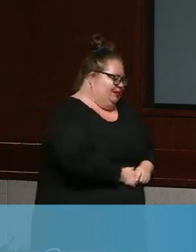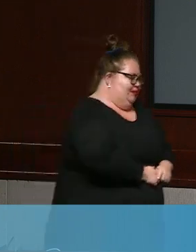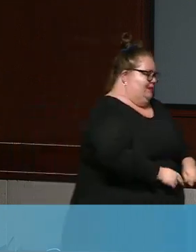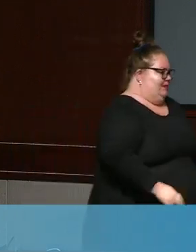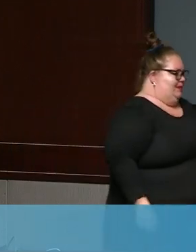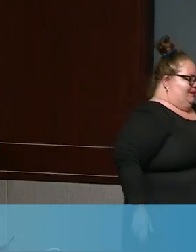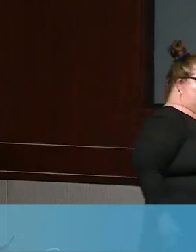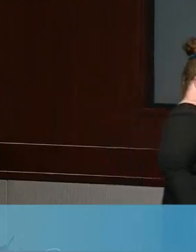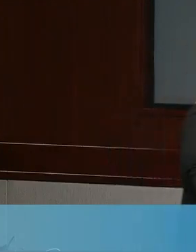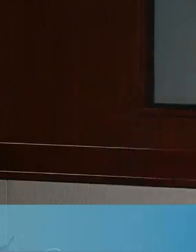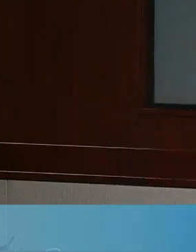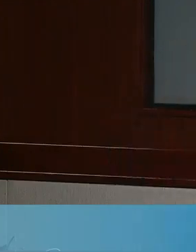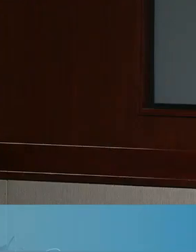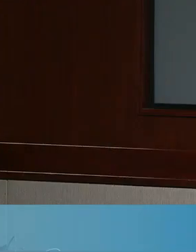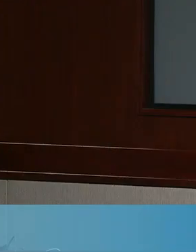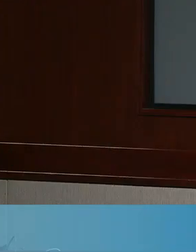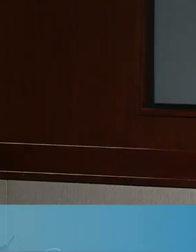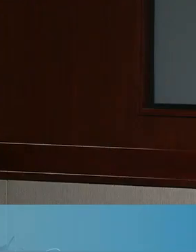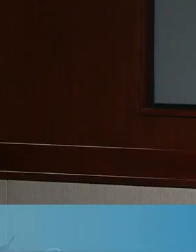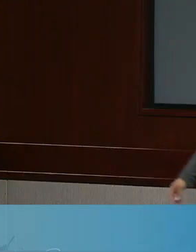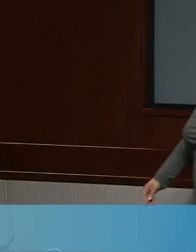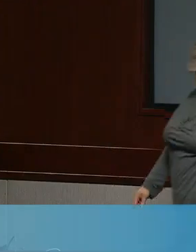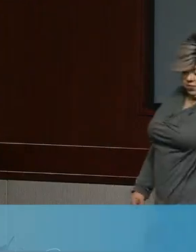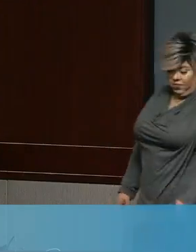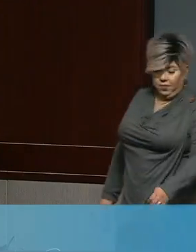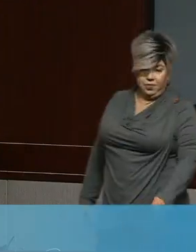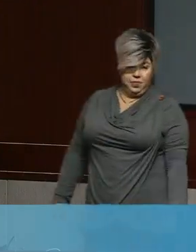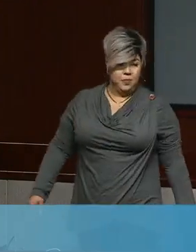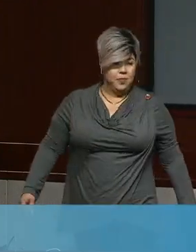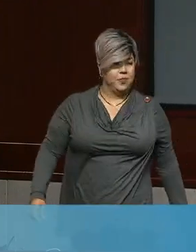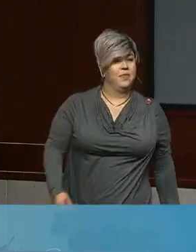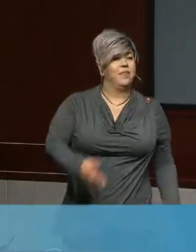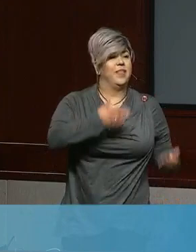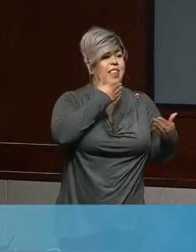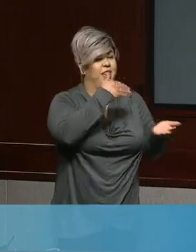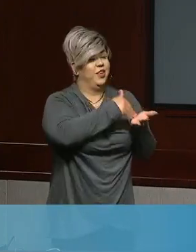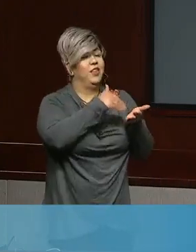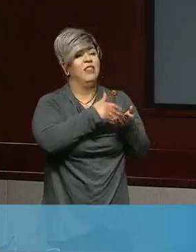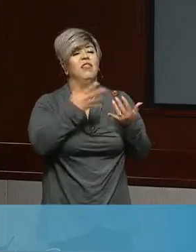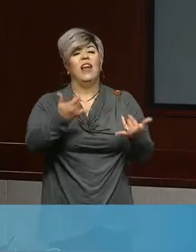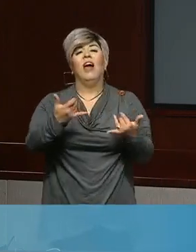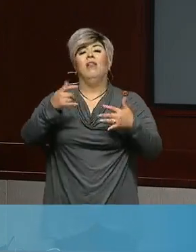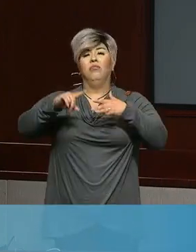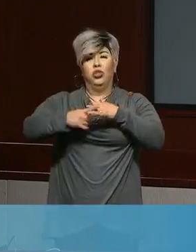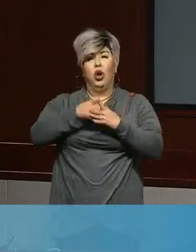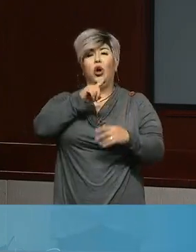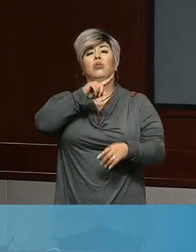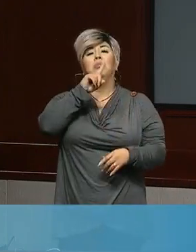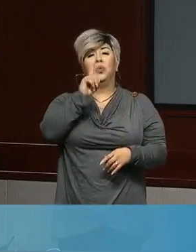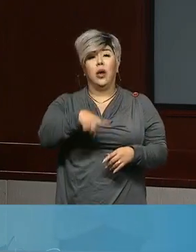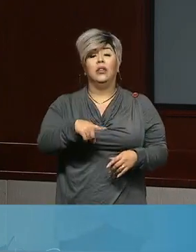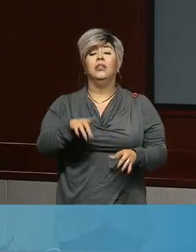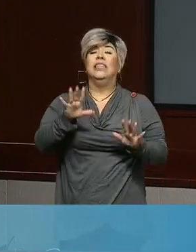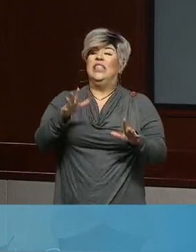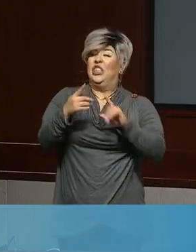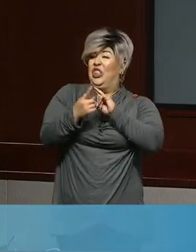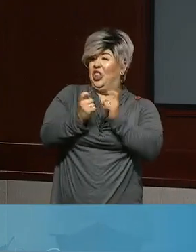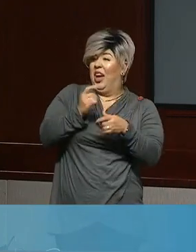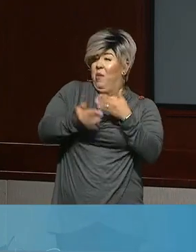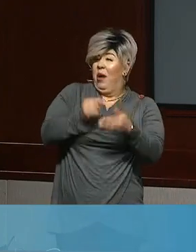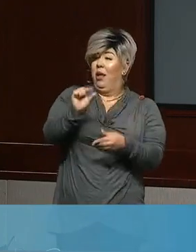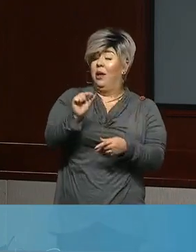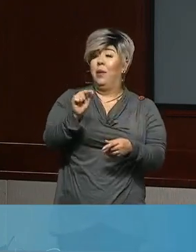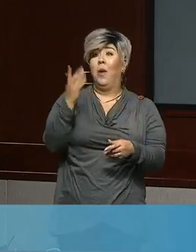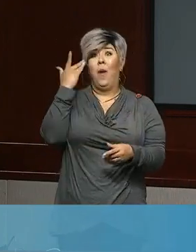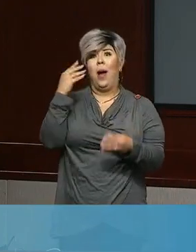Thank you, Dr. Bryan. Okay, we're going to switch to taking questions. We are changing it up a little bit today. We have a growing number of outlets who are continuing